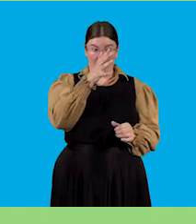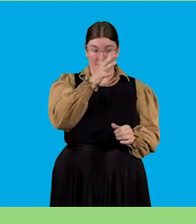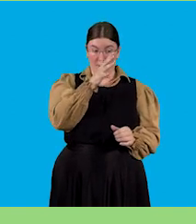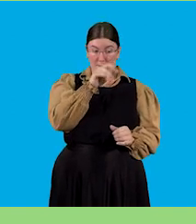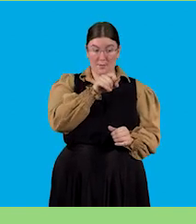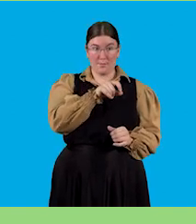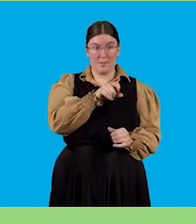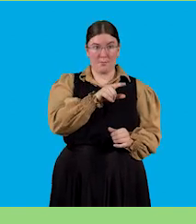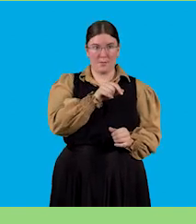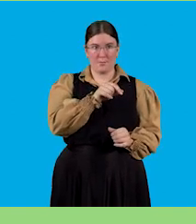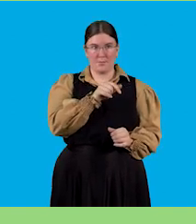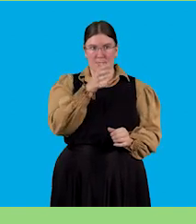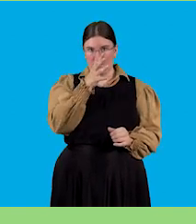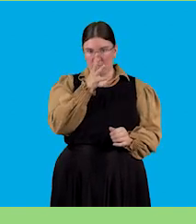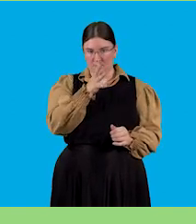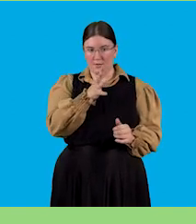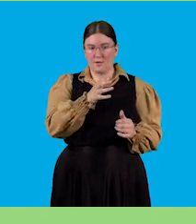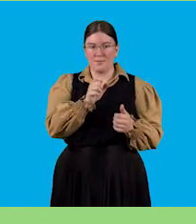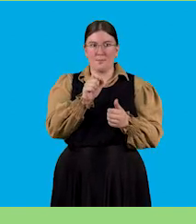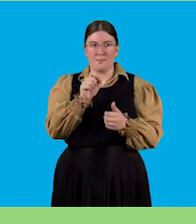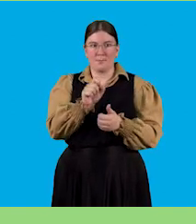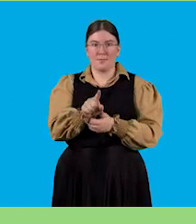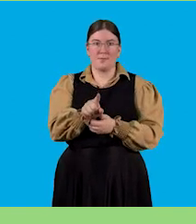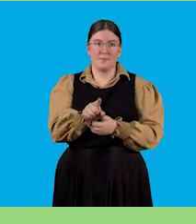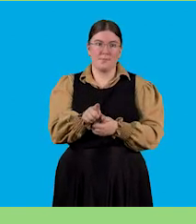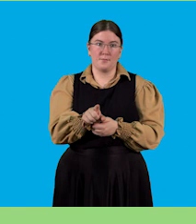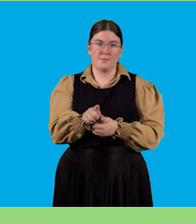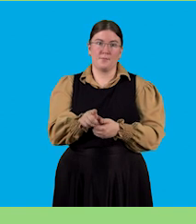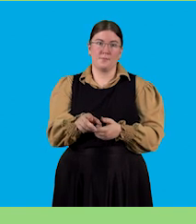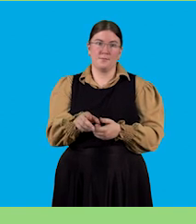So that sperm will then be ejaculated